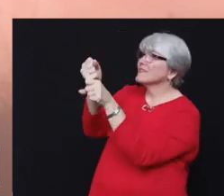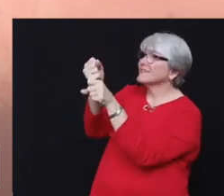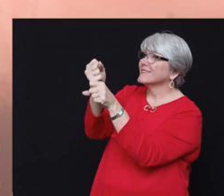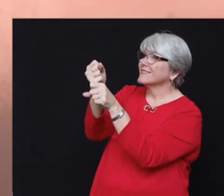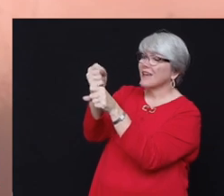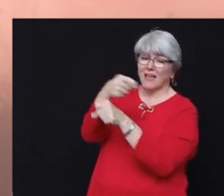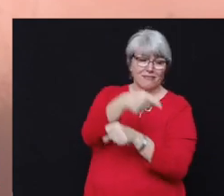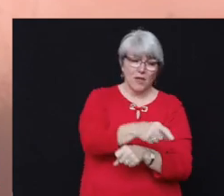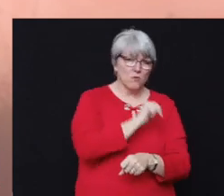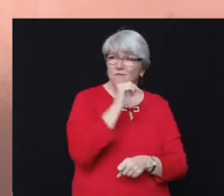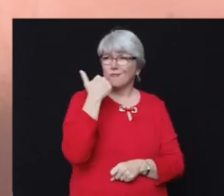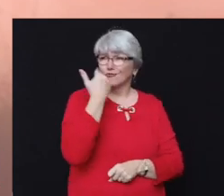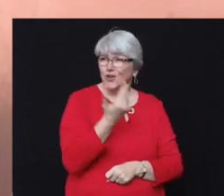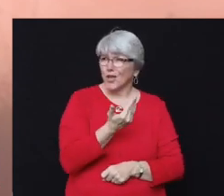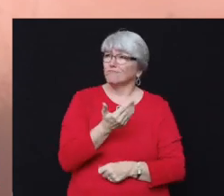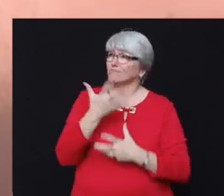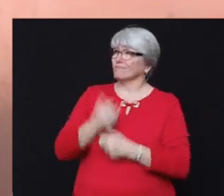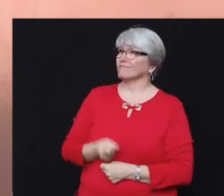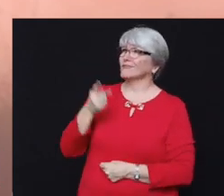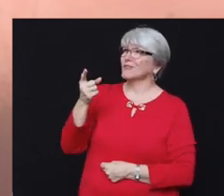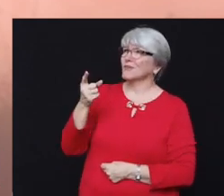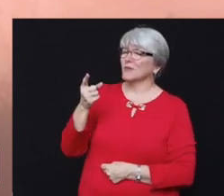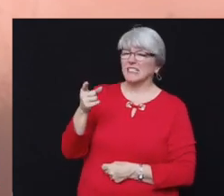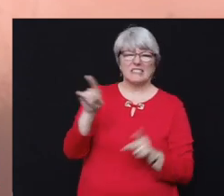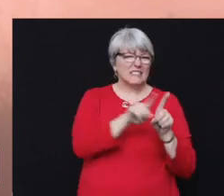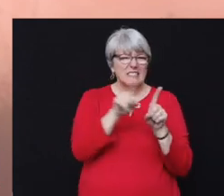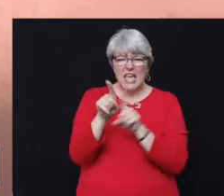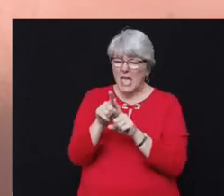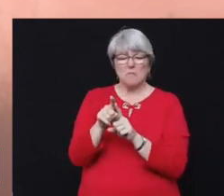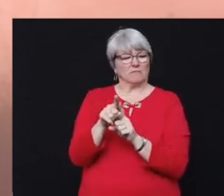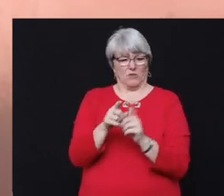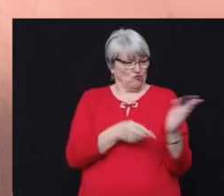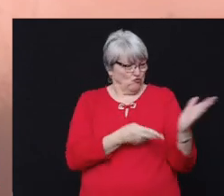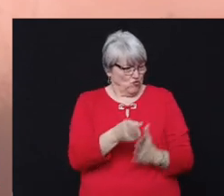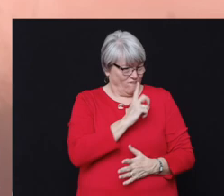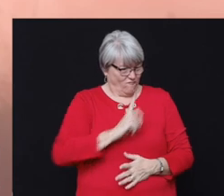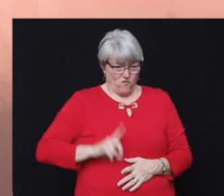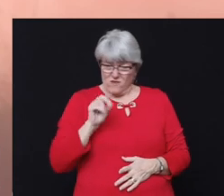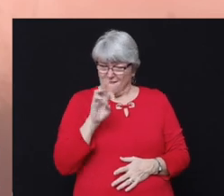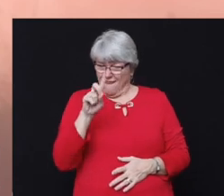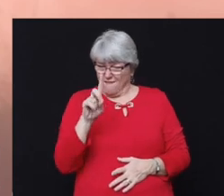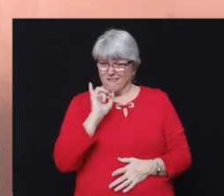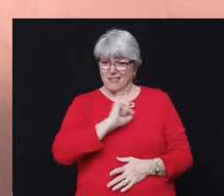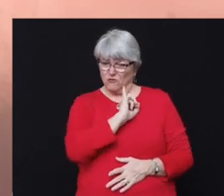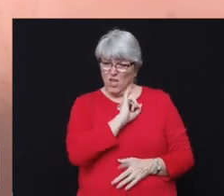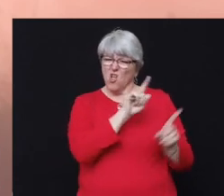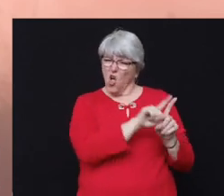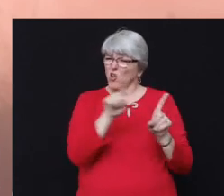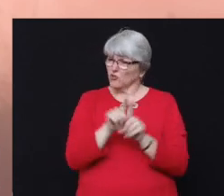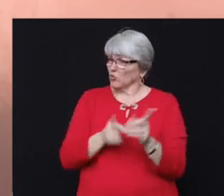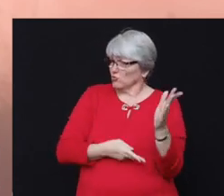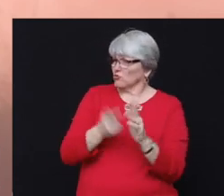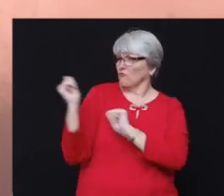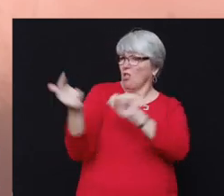not put to shame. And just as this is true for David with the Israelites, it's true for us and all of humanity,